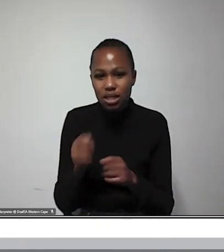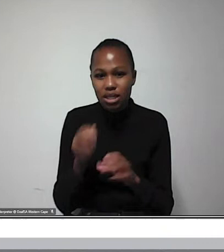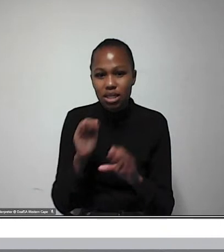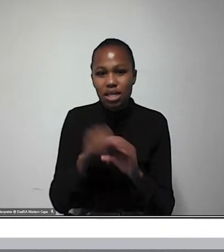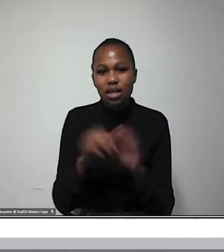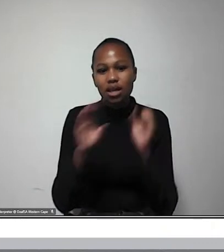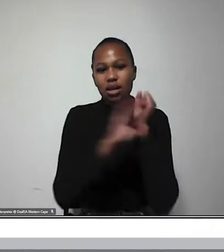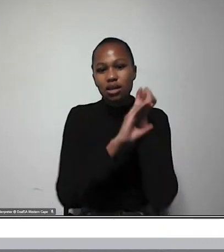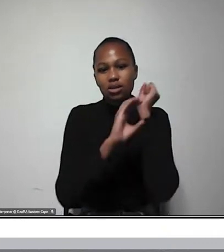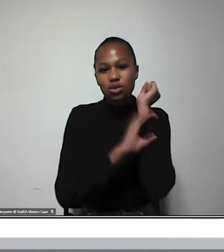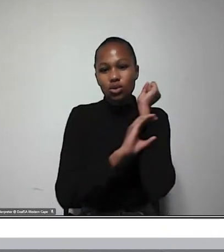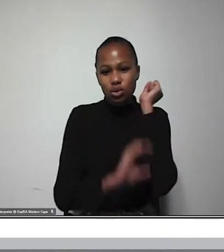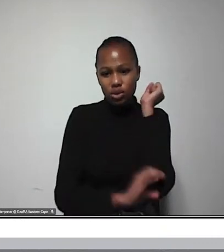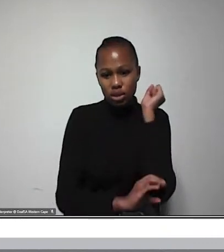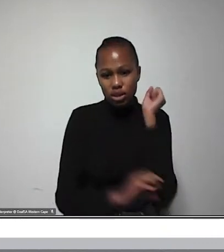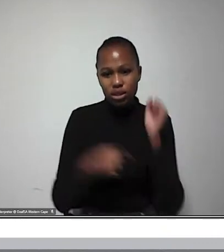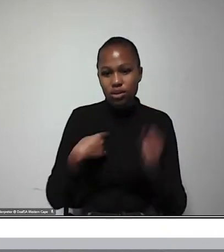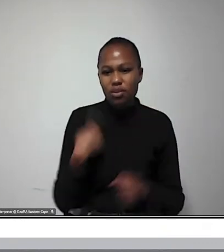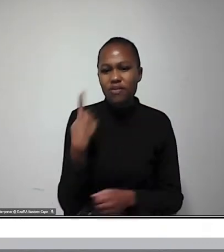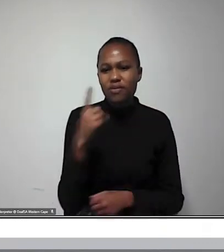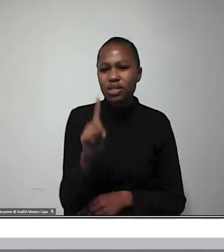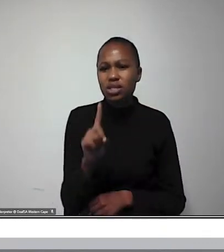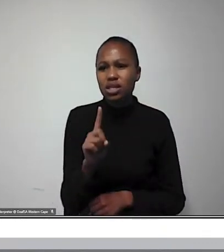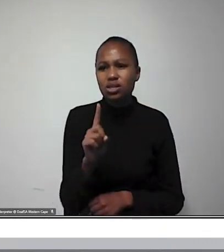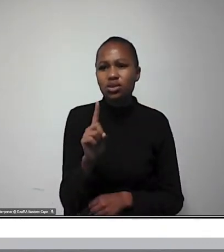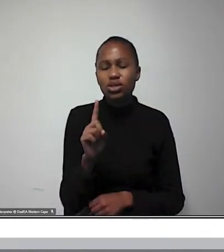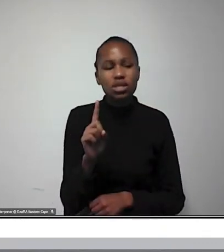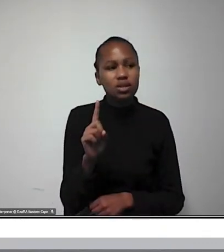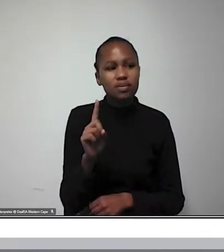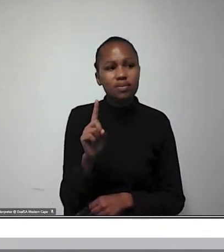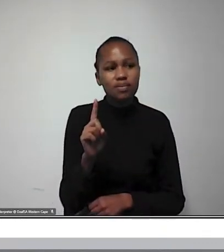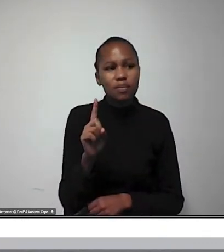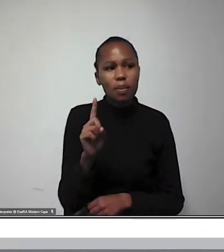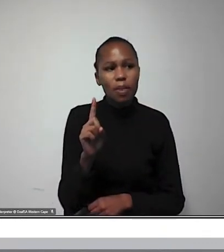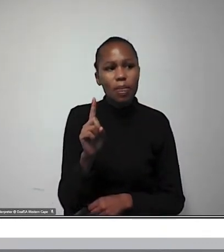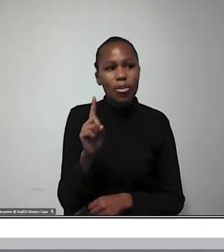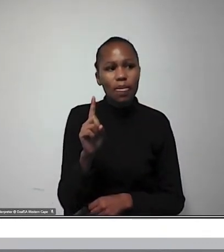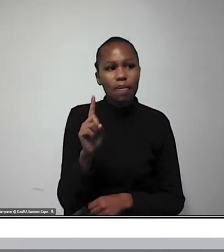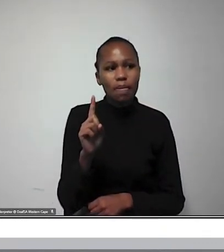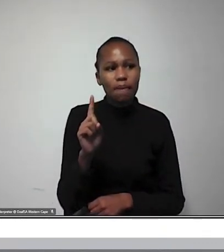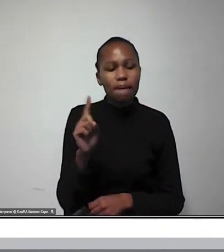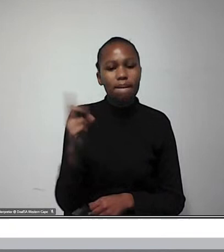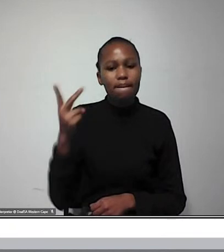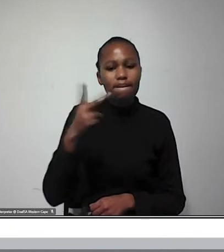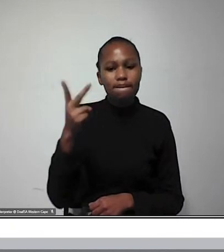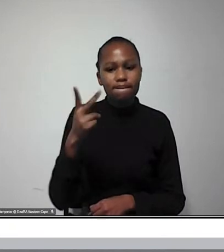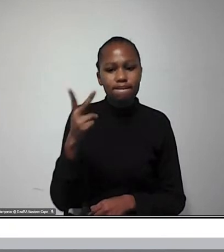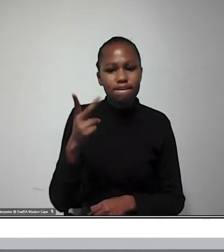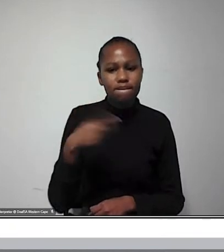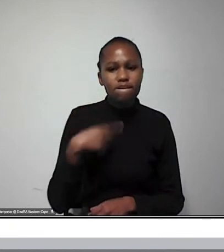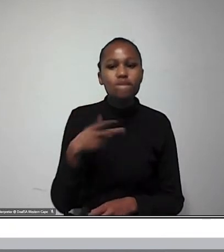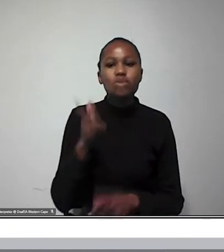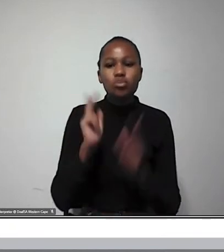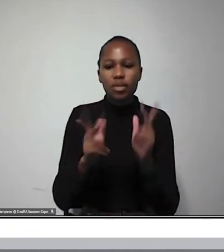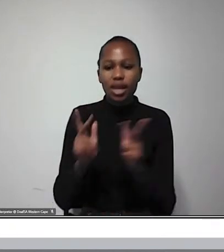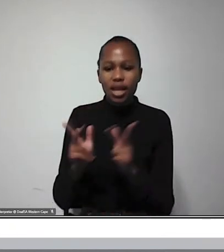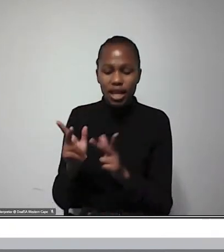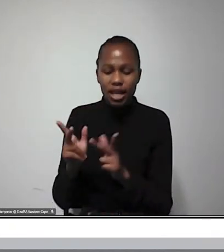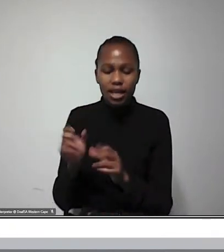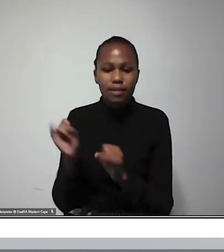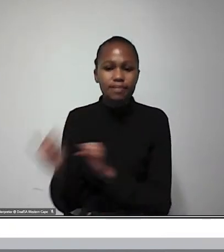Constitution. That's my first resolution. And my second one is that we re-invite DTIC to